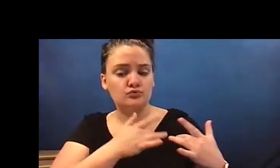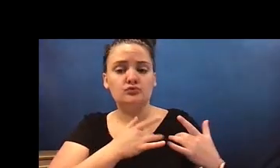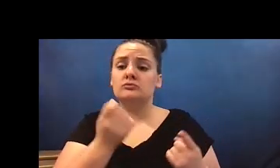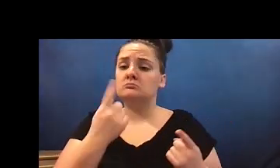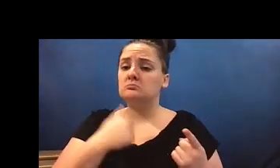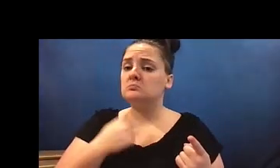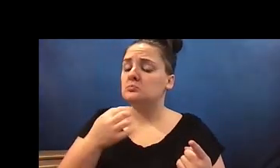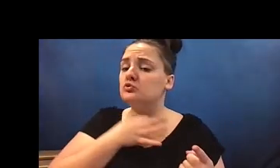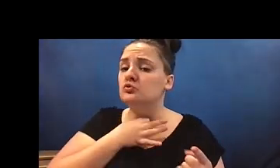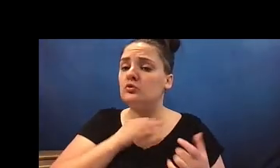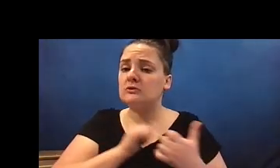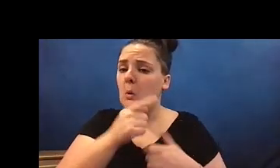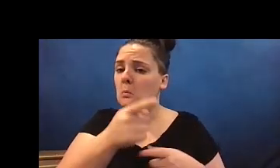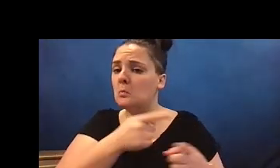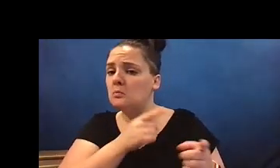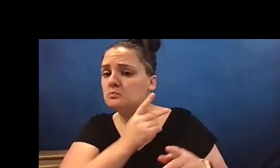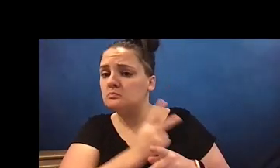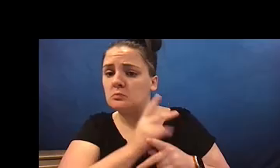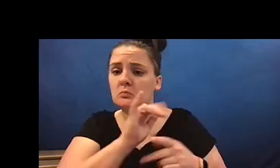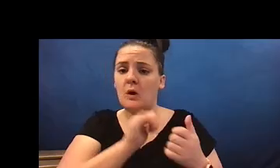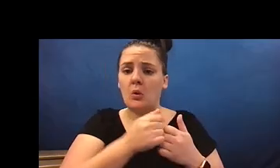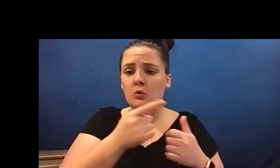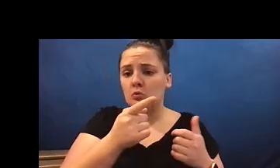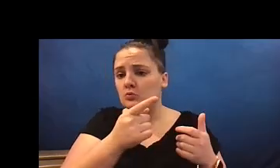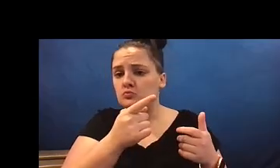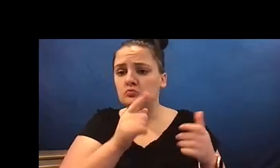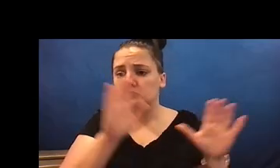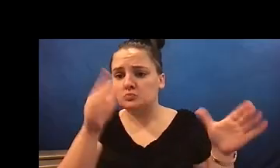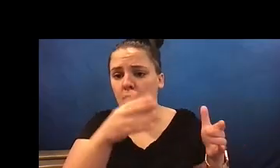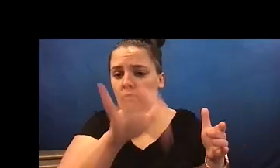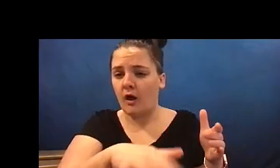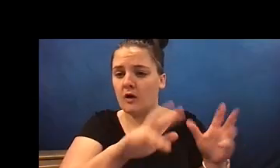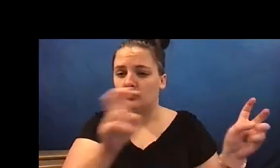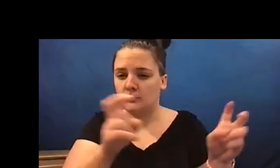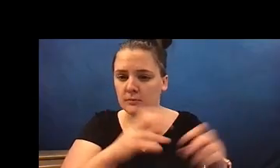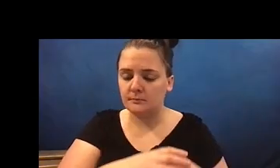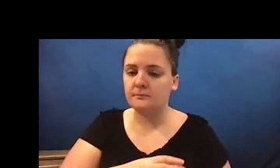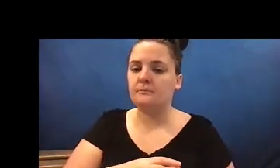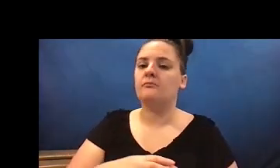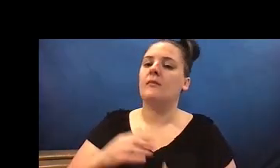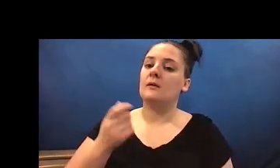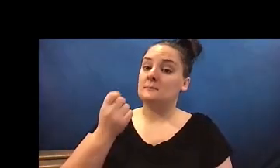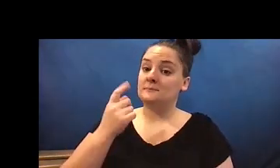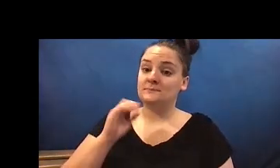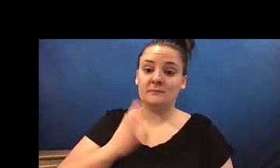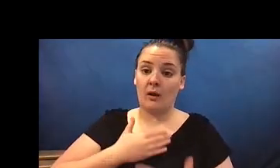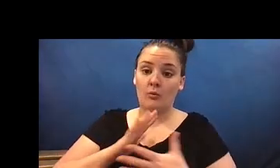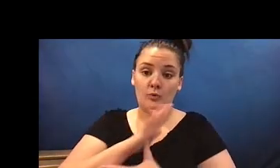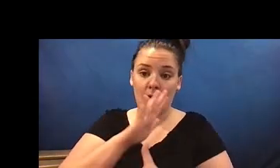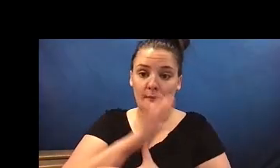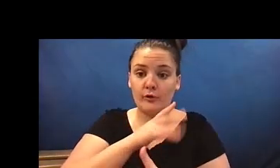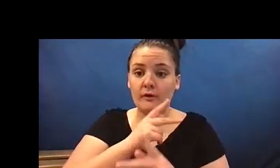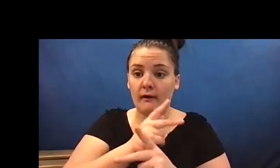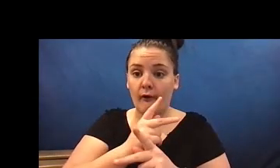looking to do in the future? Yeah, Kim, I'm really proud of our primary care clinics.